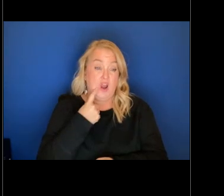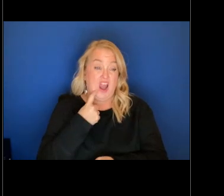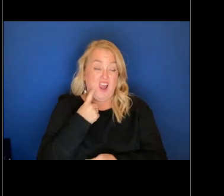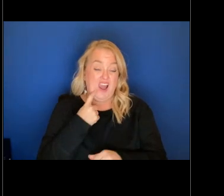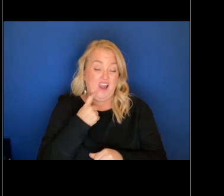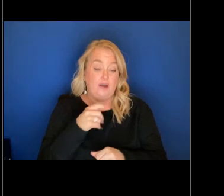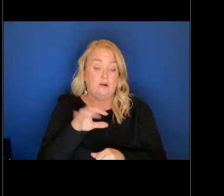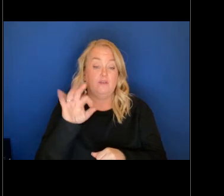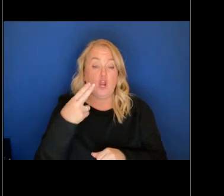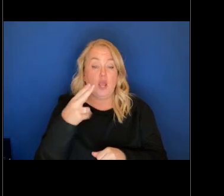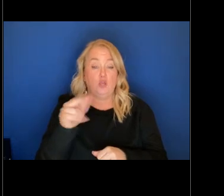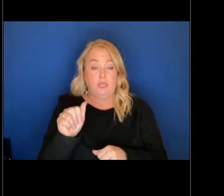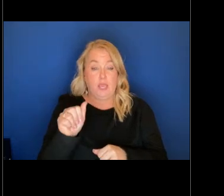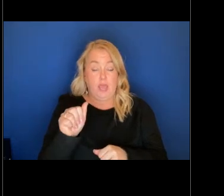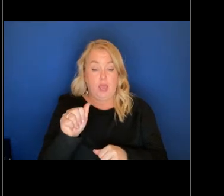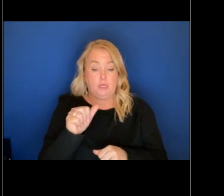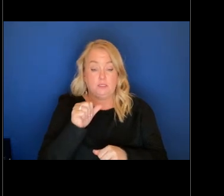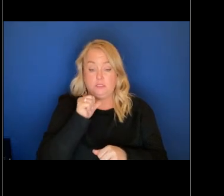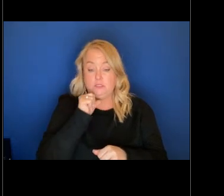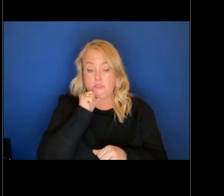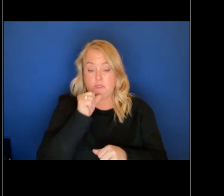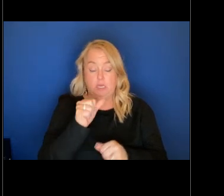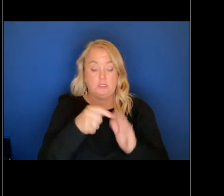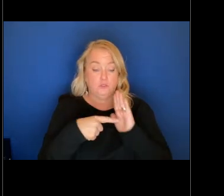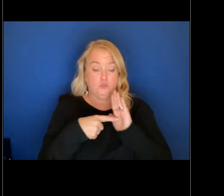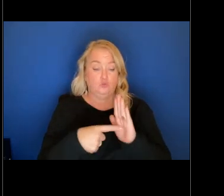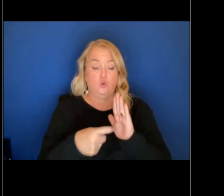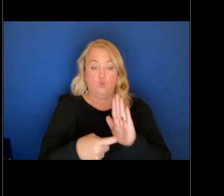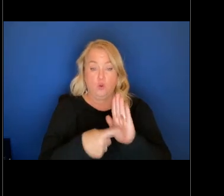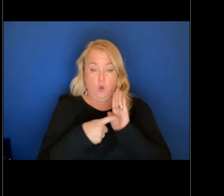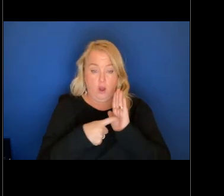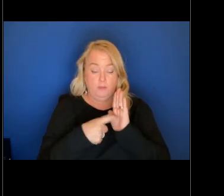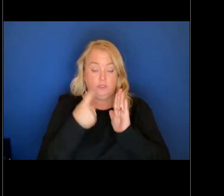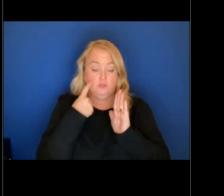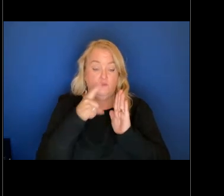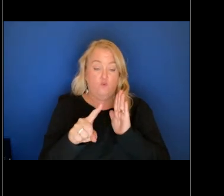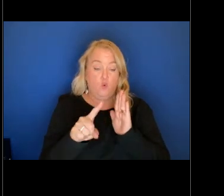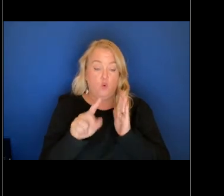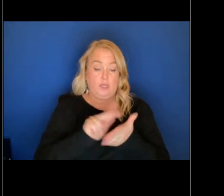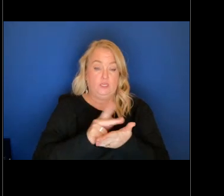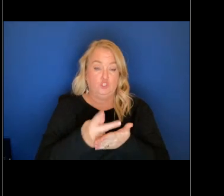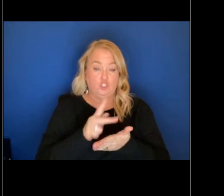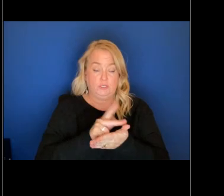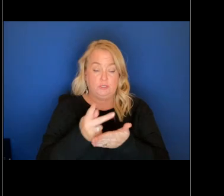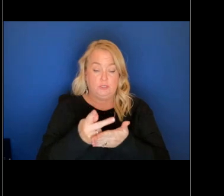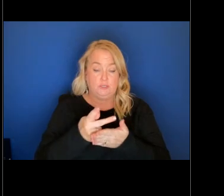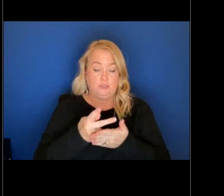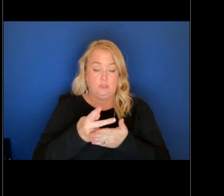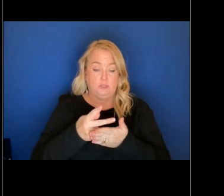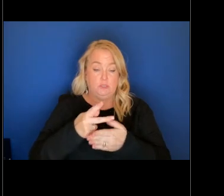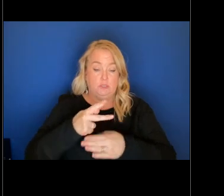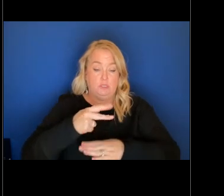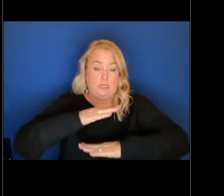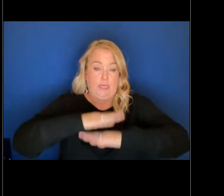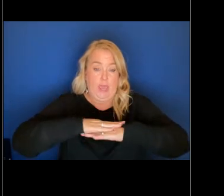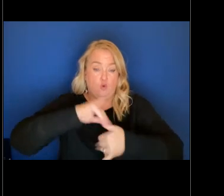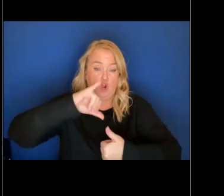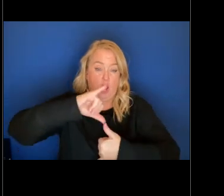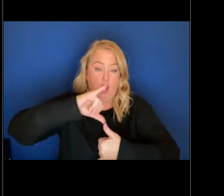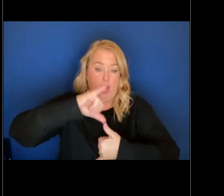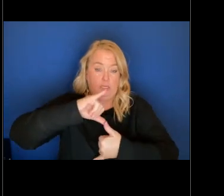The Fair Housing Act does not establish requirements for kitchens counter height inside of